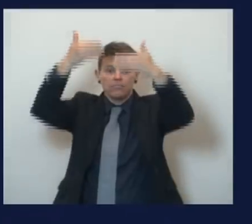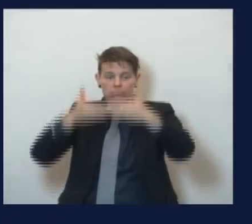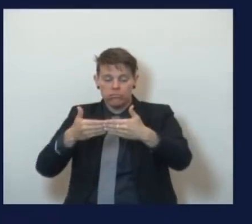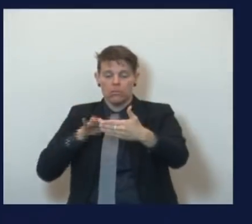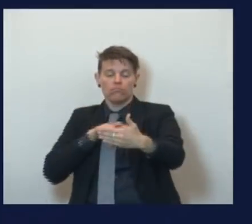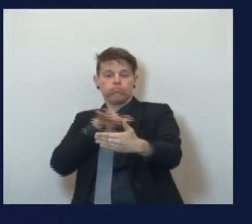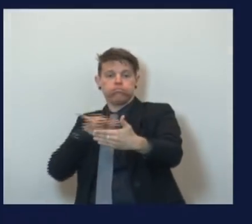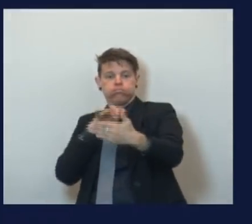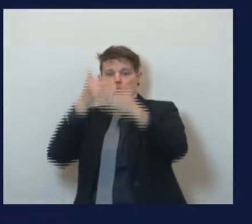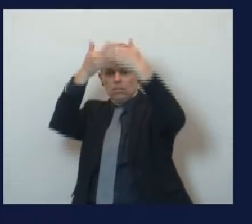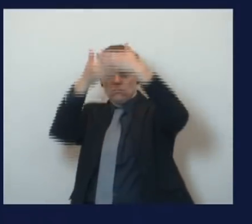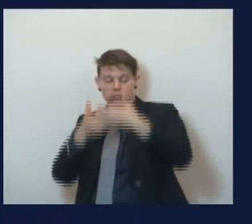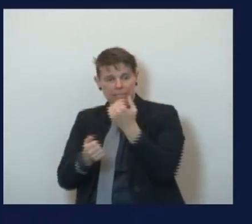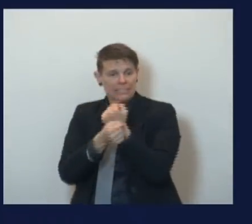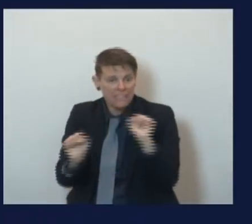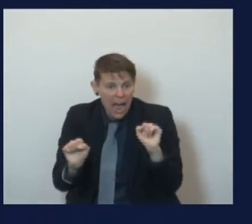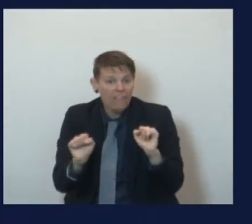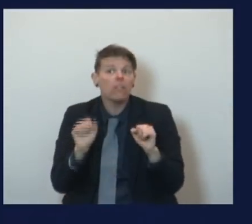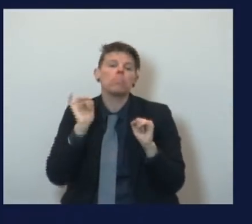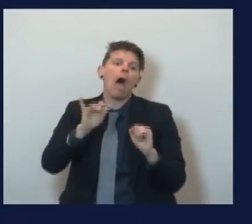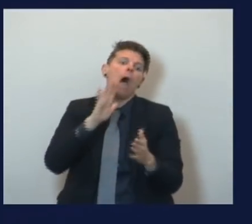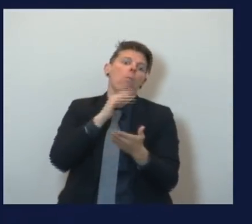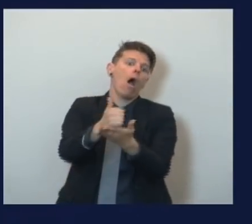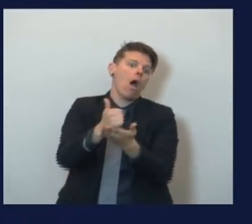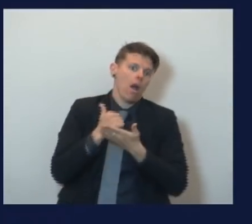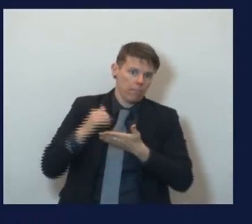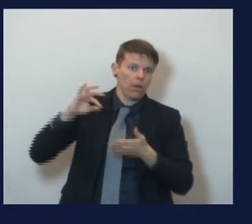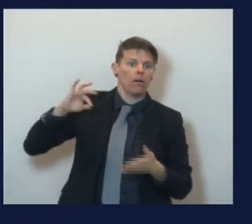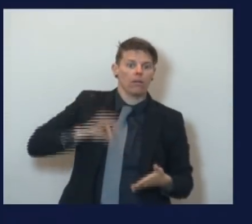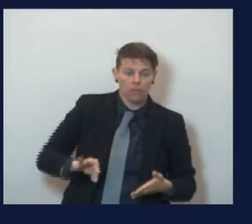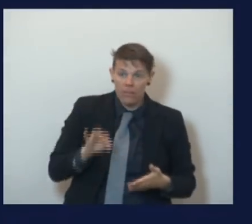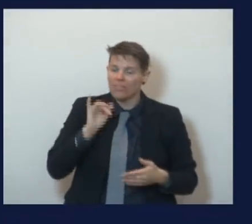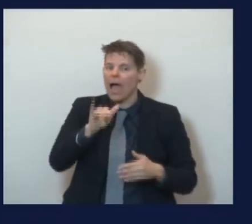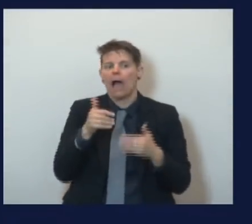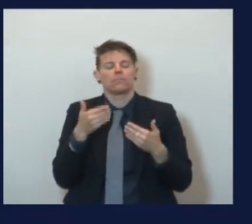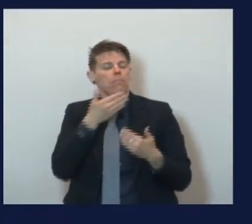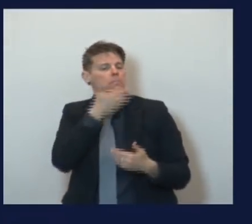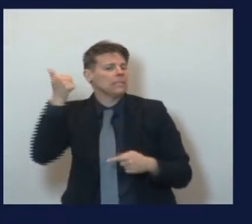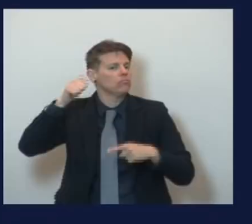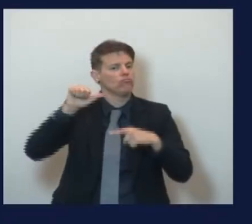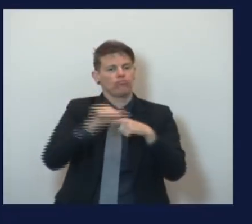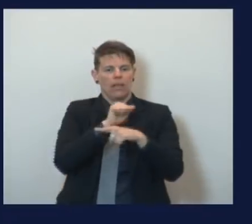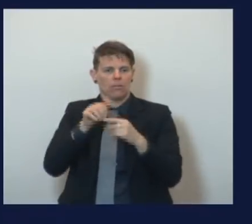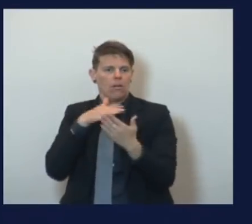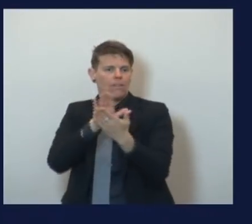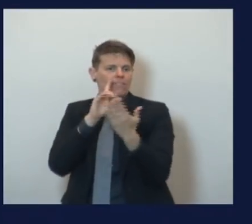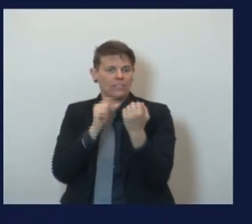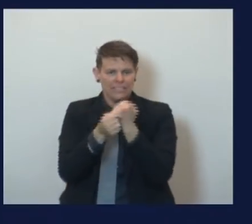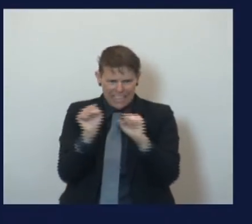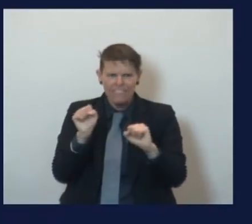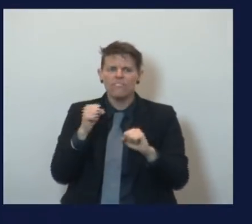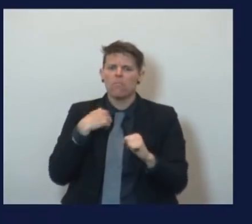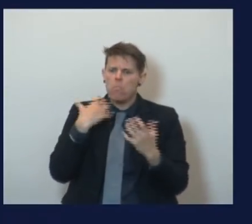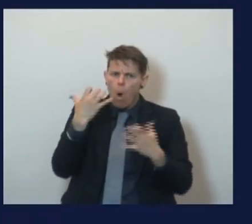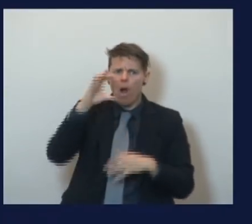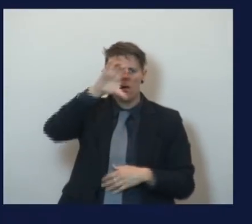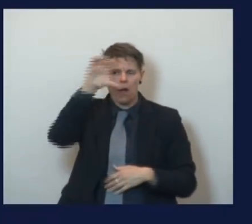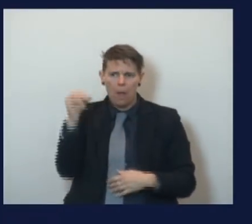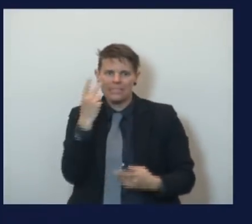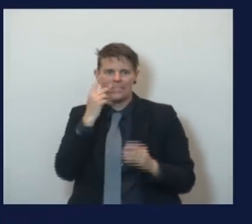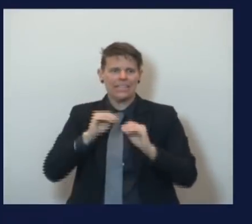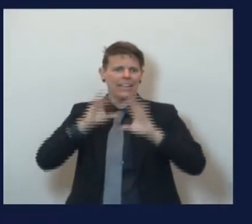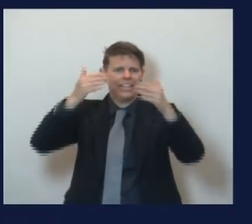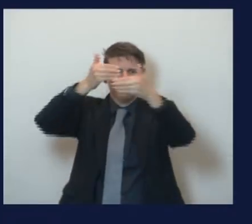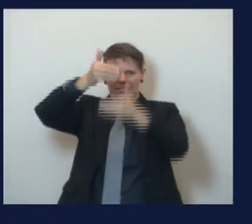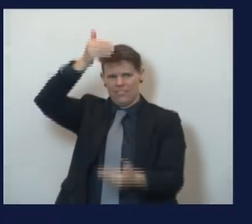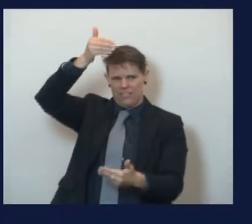incredibly meaningful. These are the best practices, and I want employers to see them. Look, that today's not a day, we're not mandating, but I